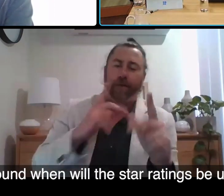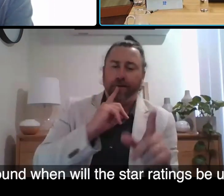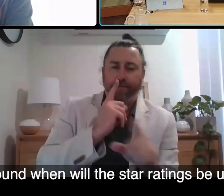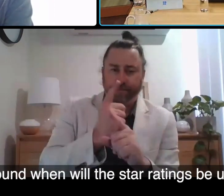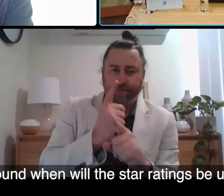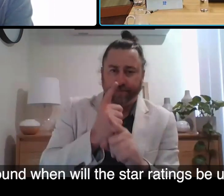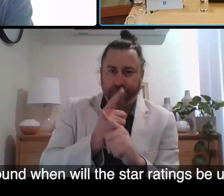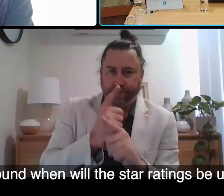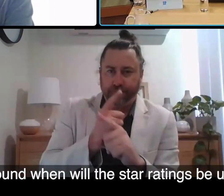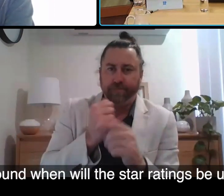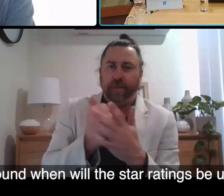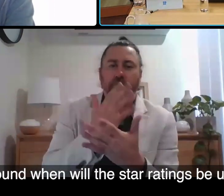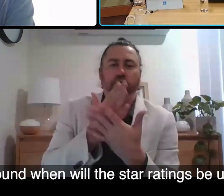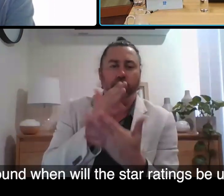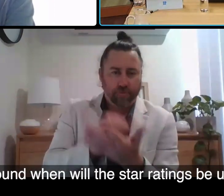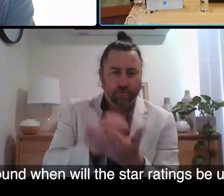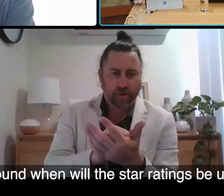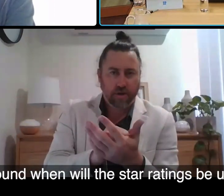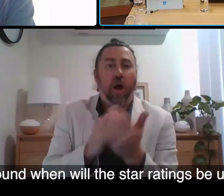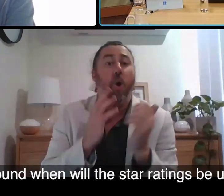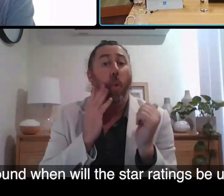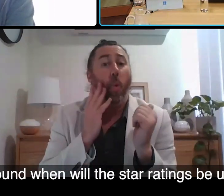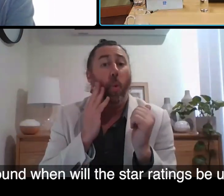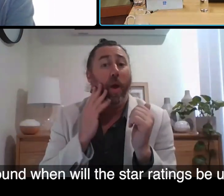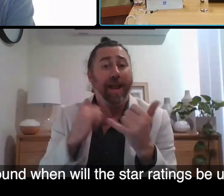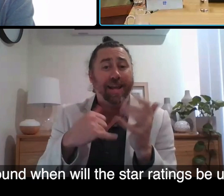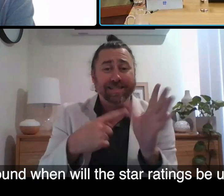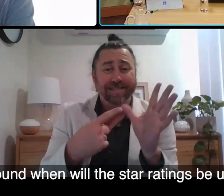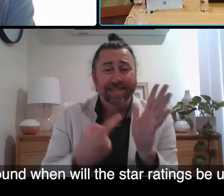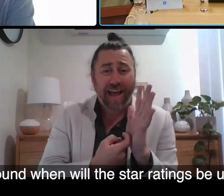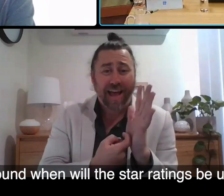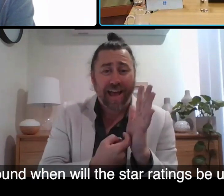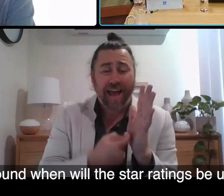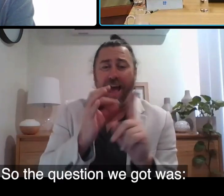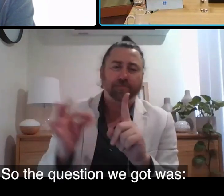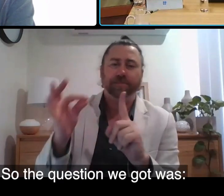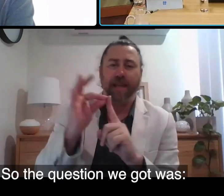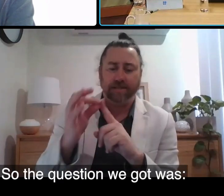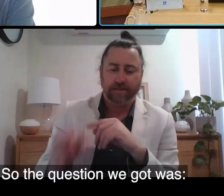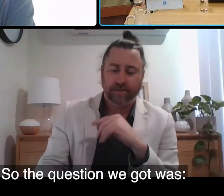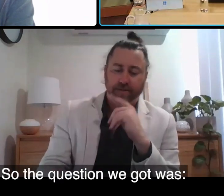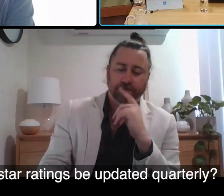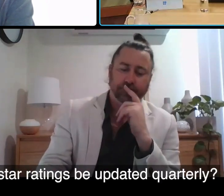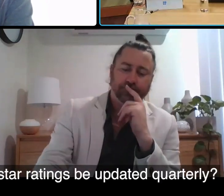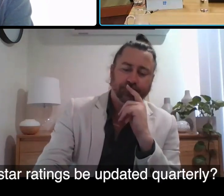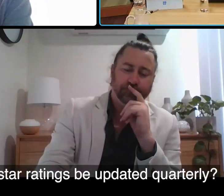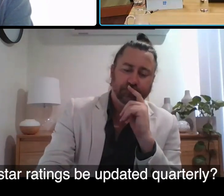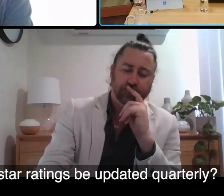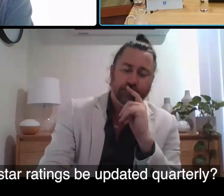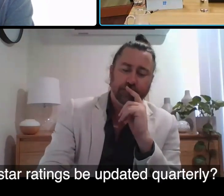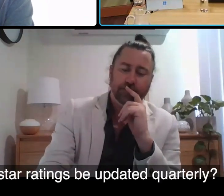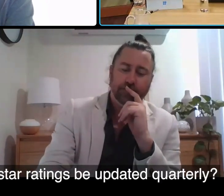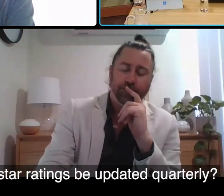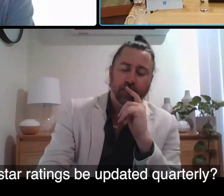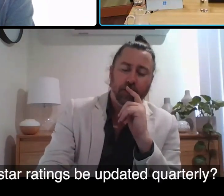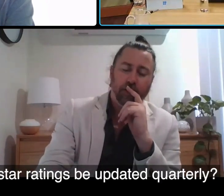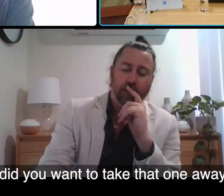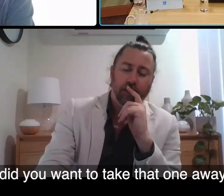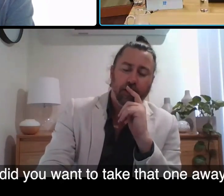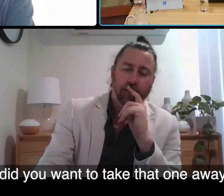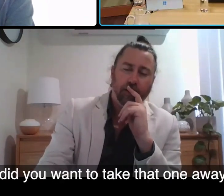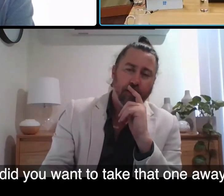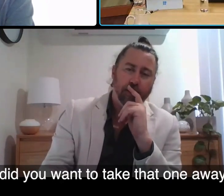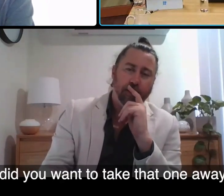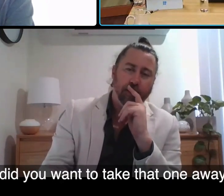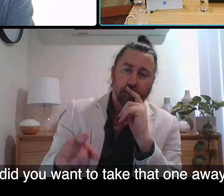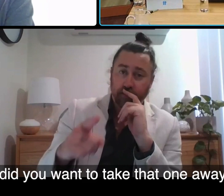that's around the when will the star ratings be updated? So the question we got was, will star ratings be updated quarterly?